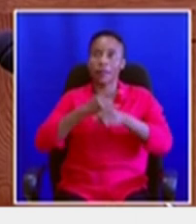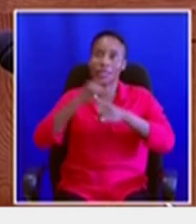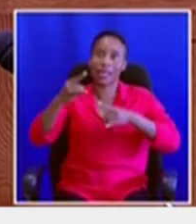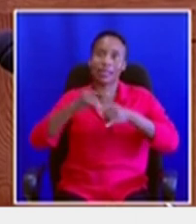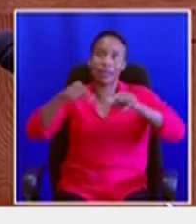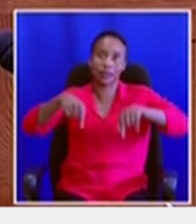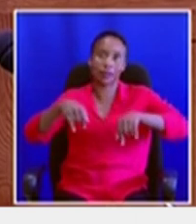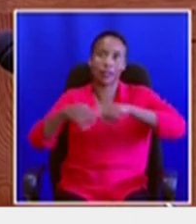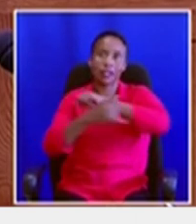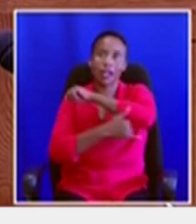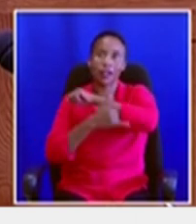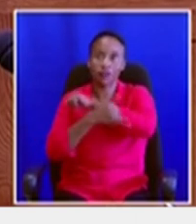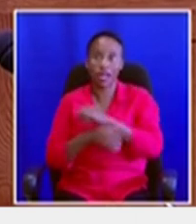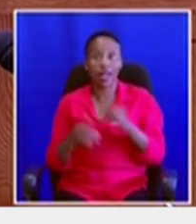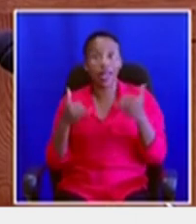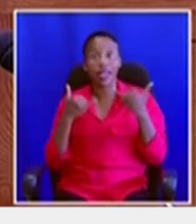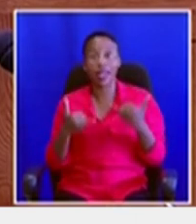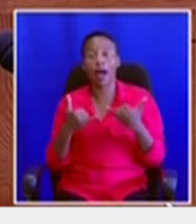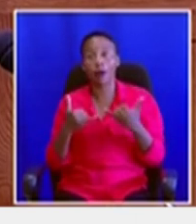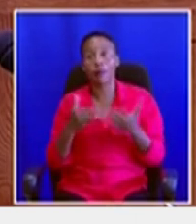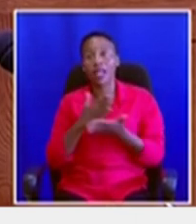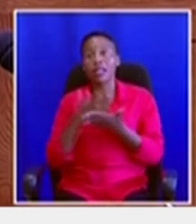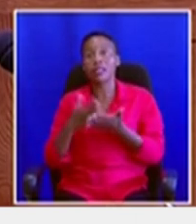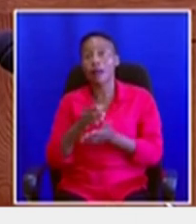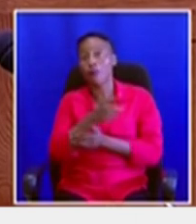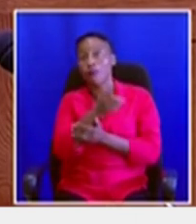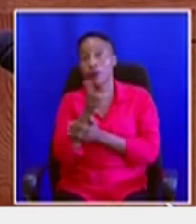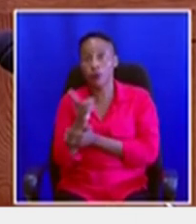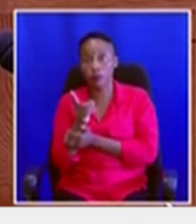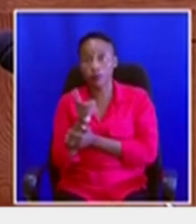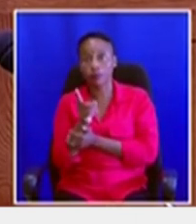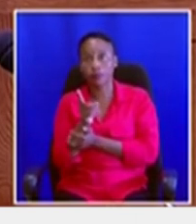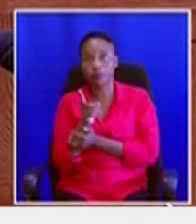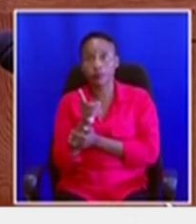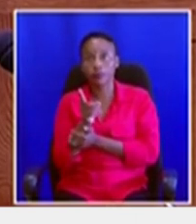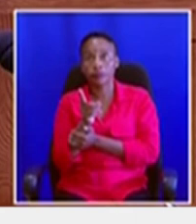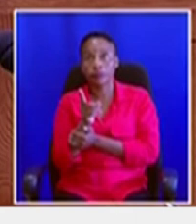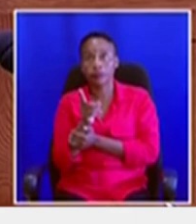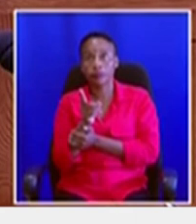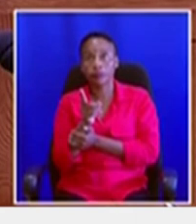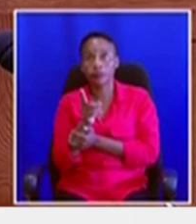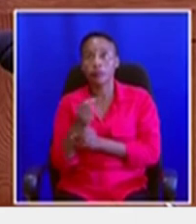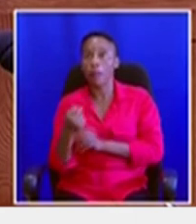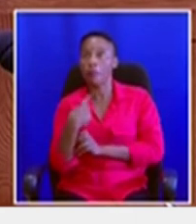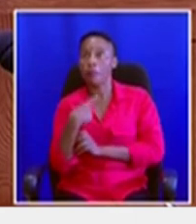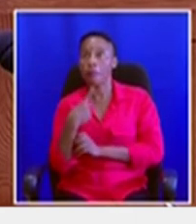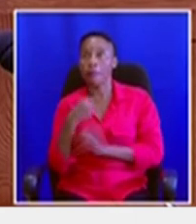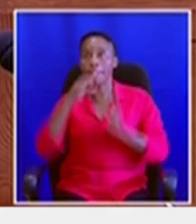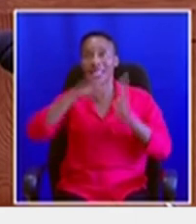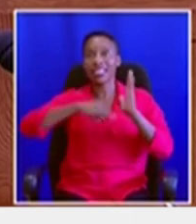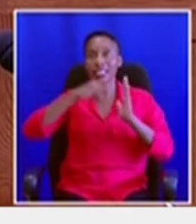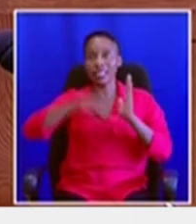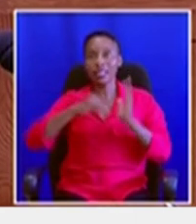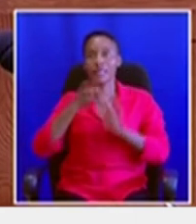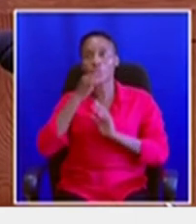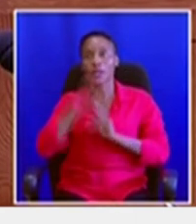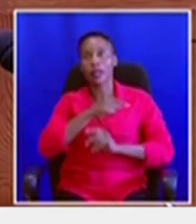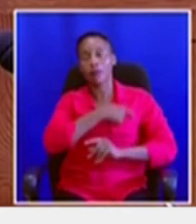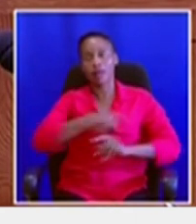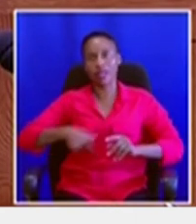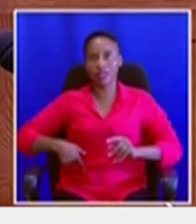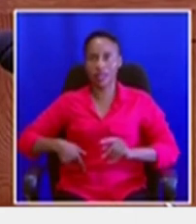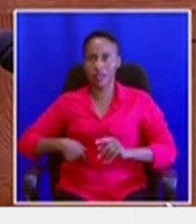country. Now, some of you had sent me messages that, President, we